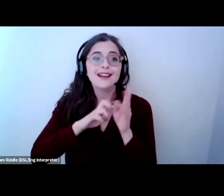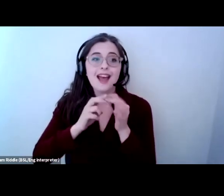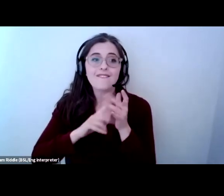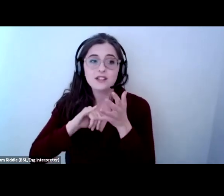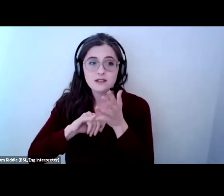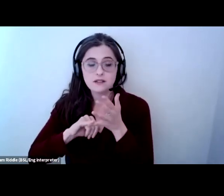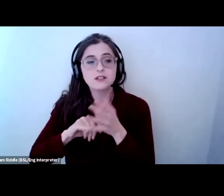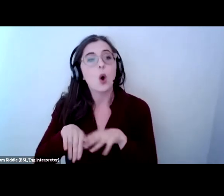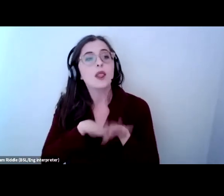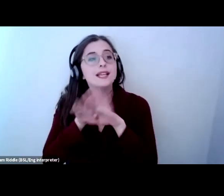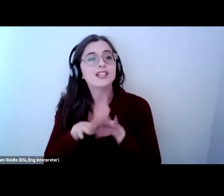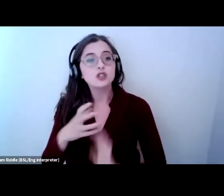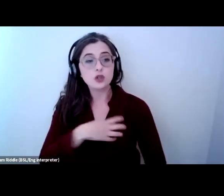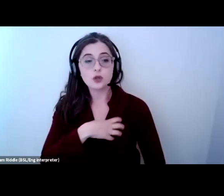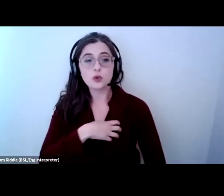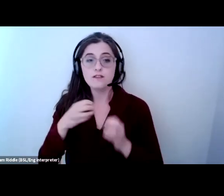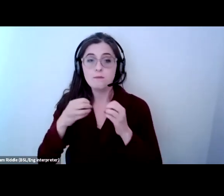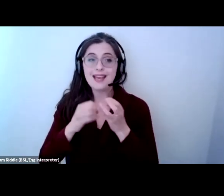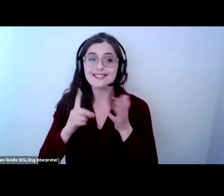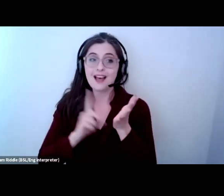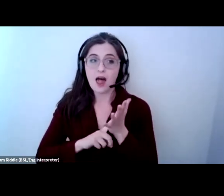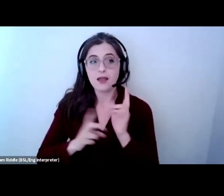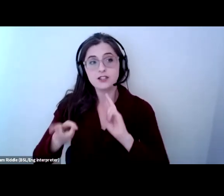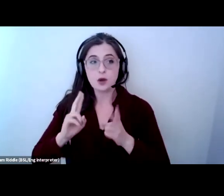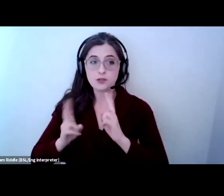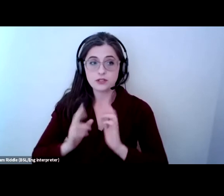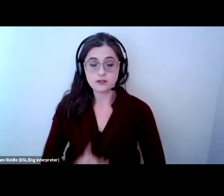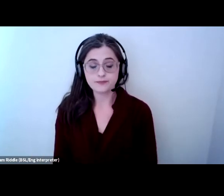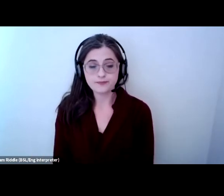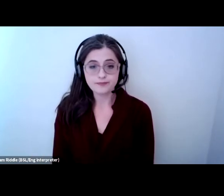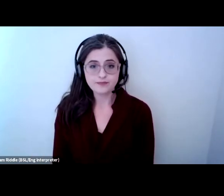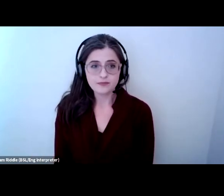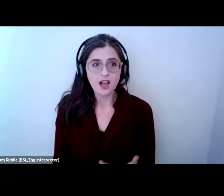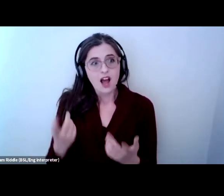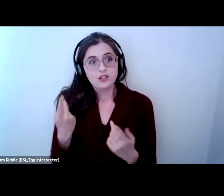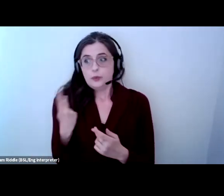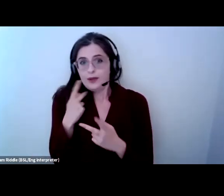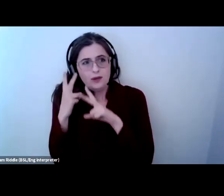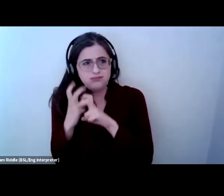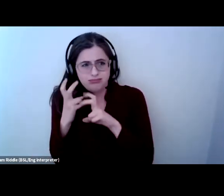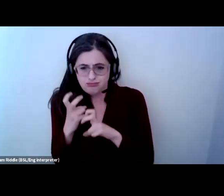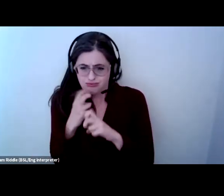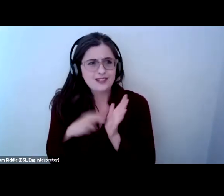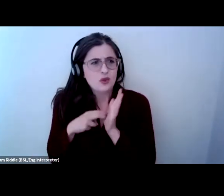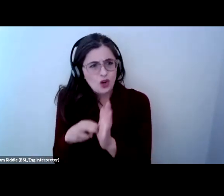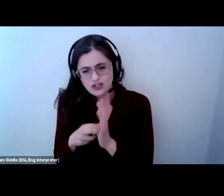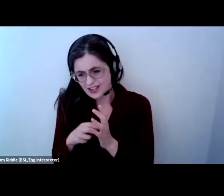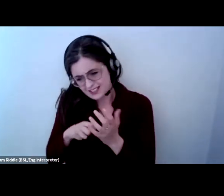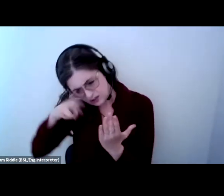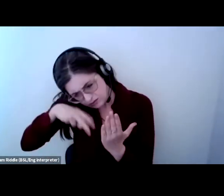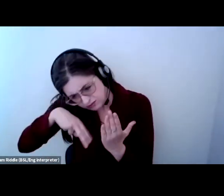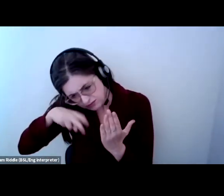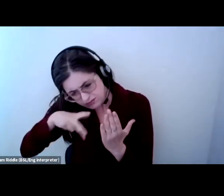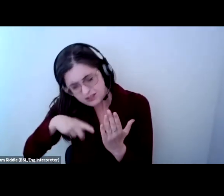the National Union of BSL Interpreters. And we were doing a lot of research into the contracts. And one